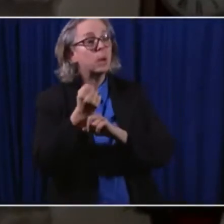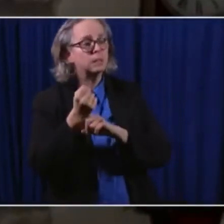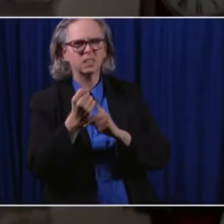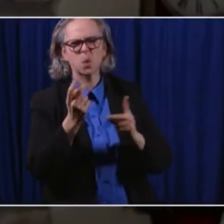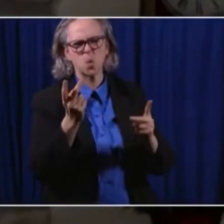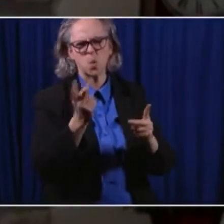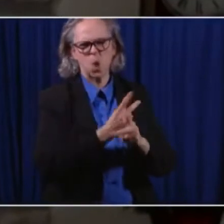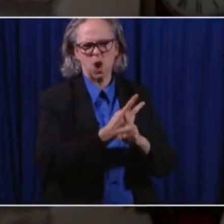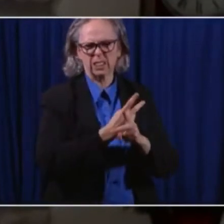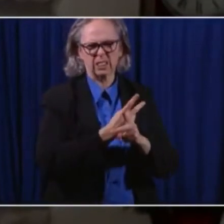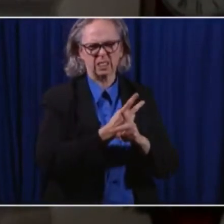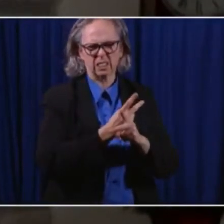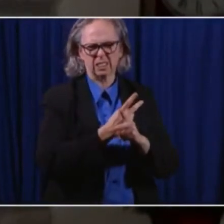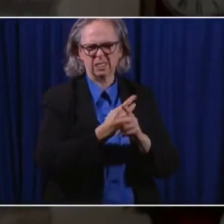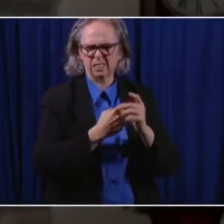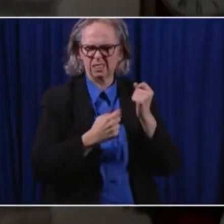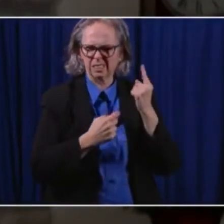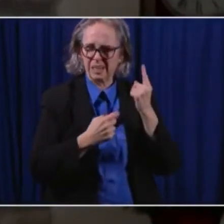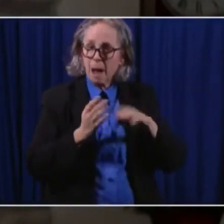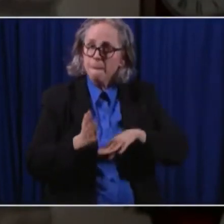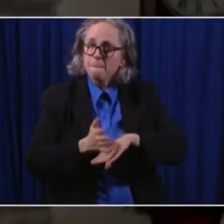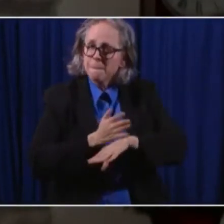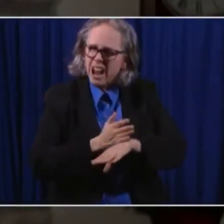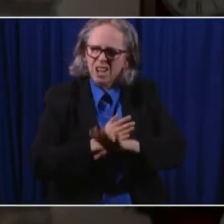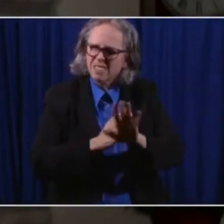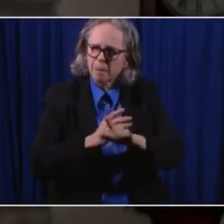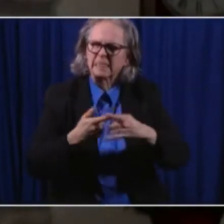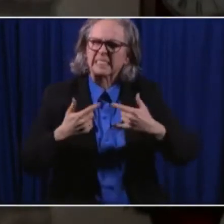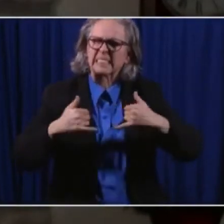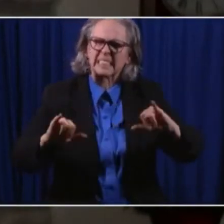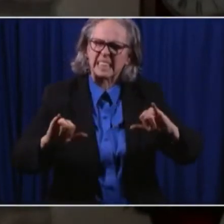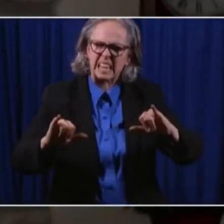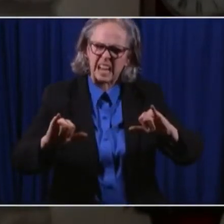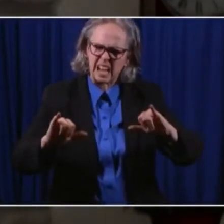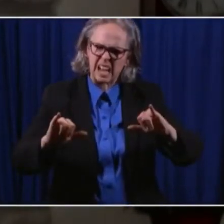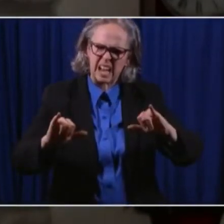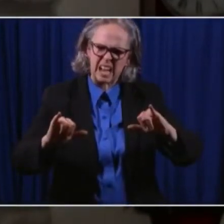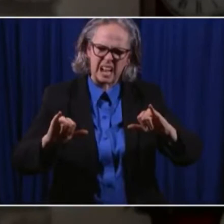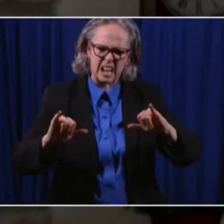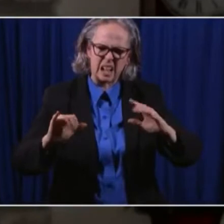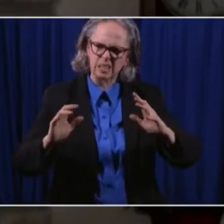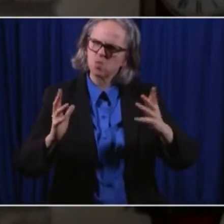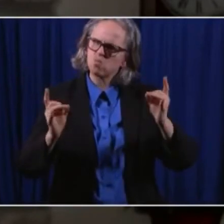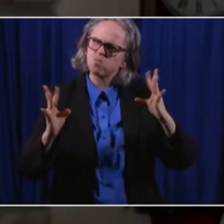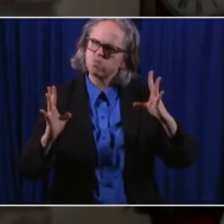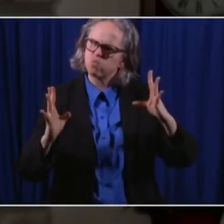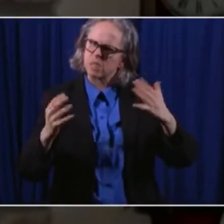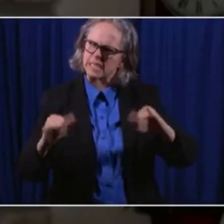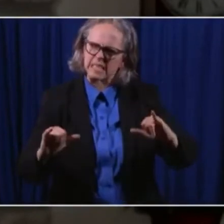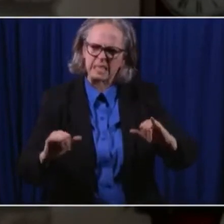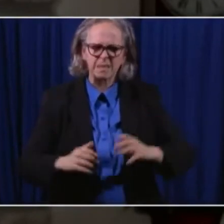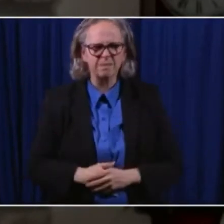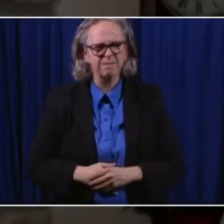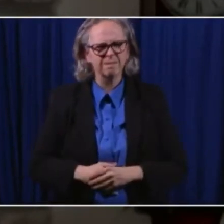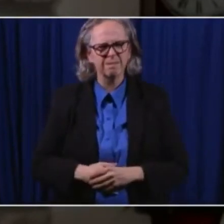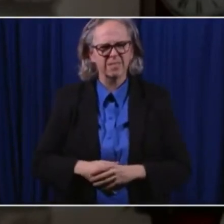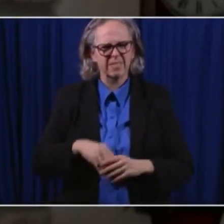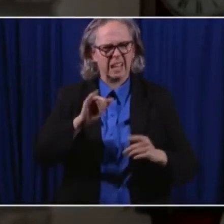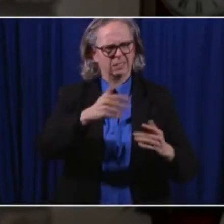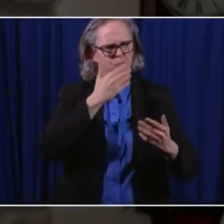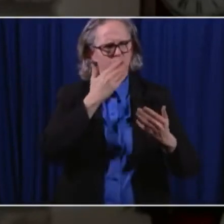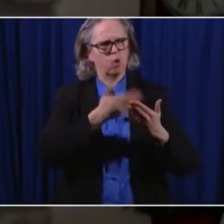think that's probably a pretty good description of exactly what happened. And we gotta hang in there over